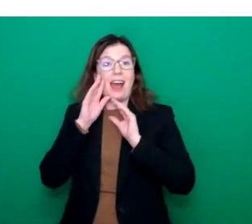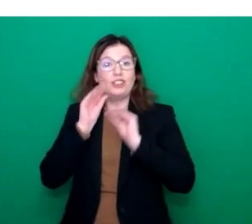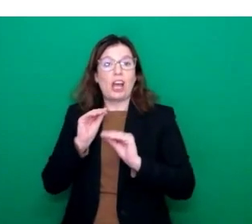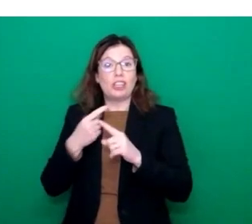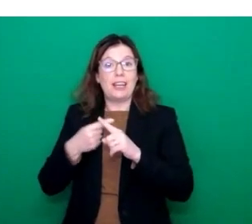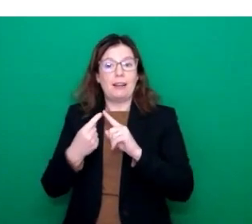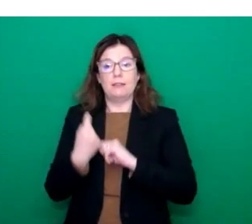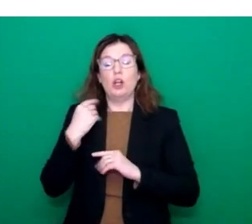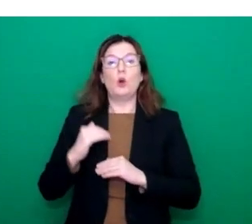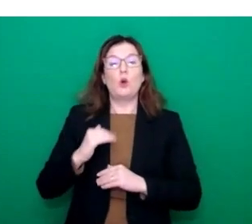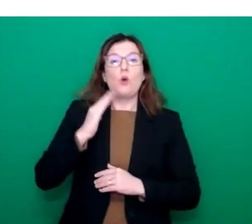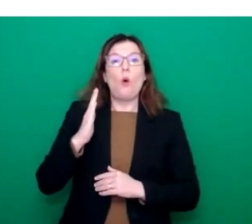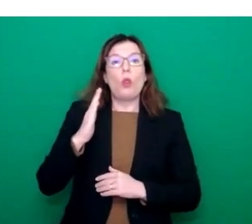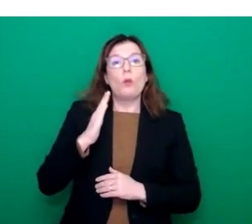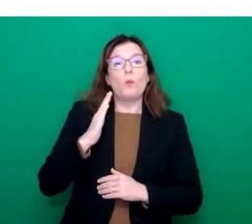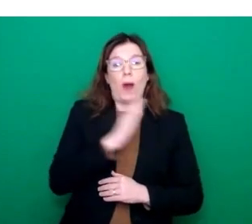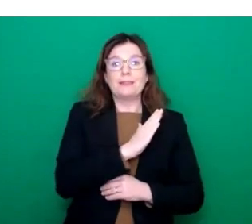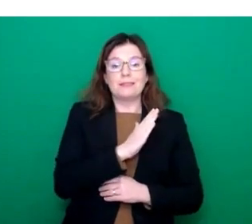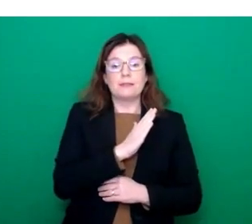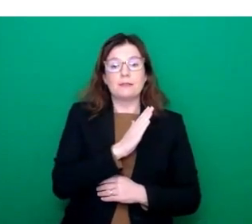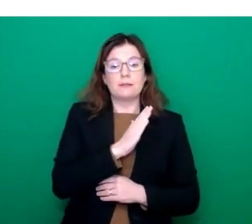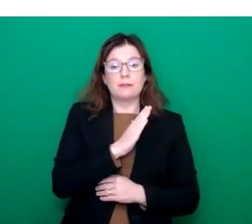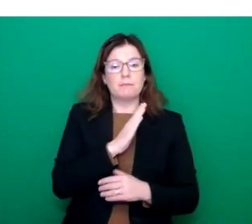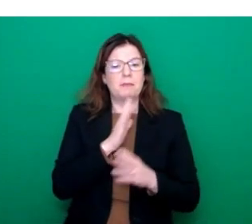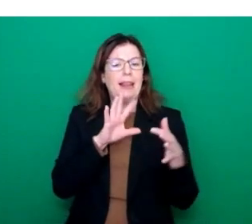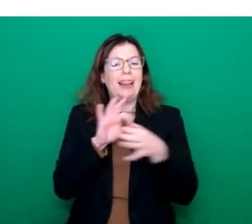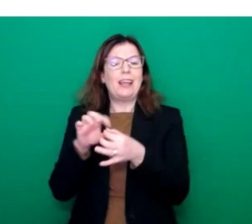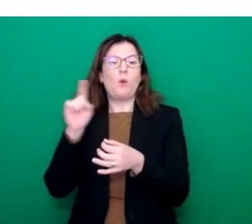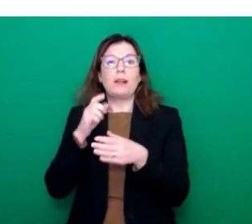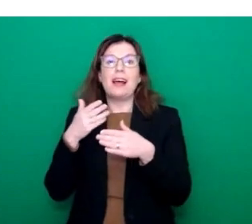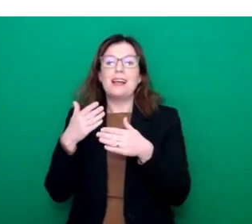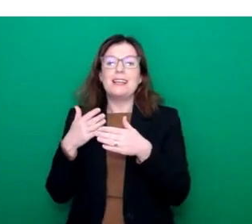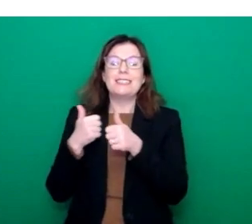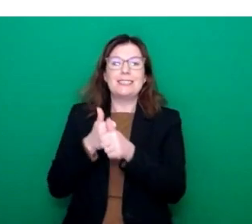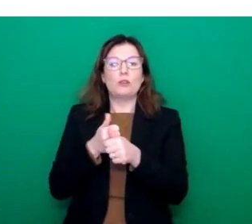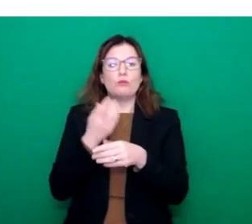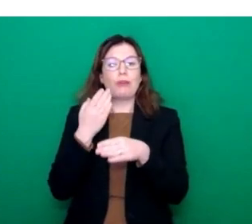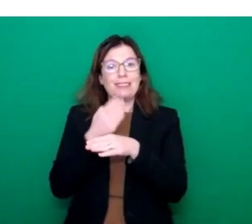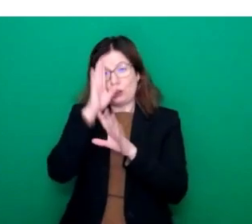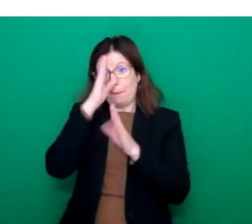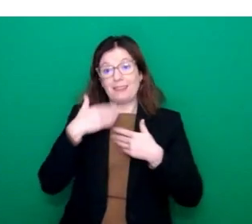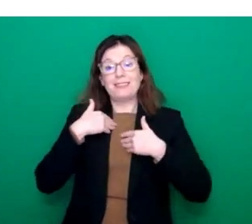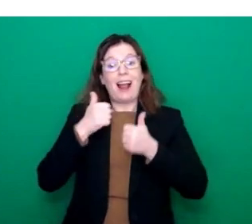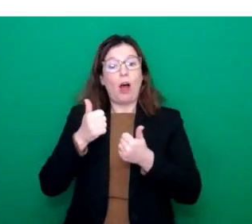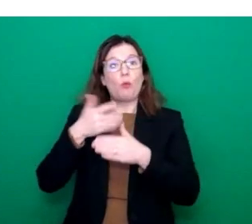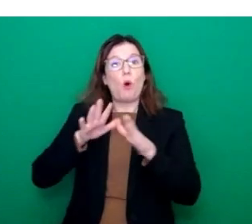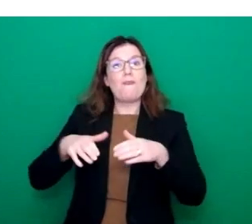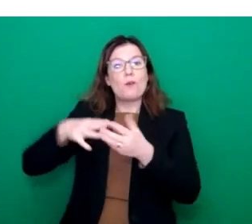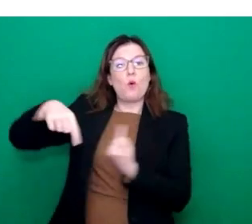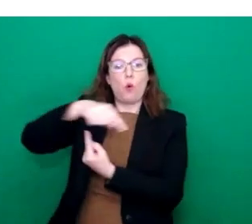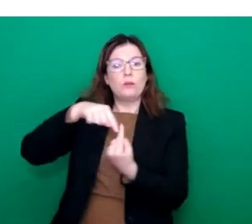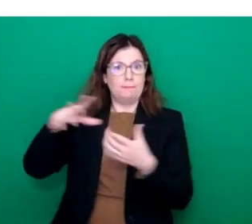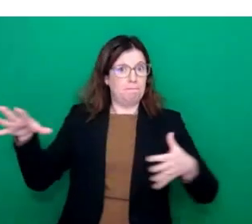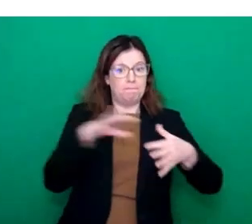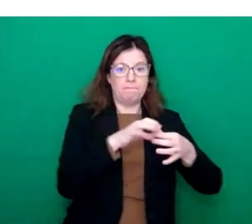the Northwest. And this is around an assistant practitioner workforce for mental health. And my focus is upon